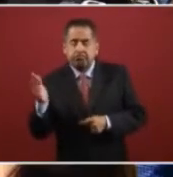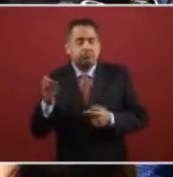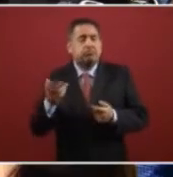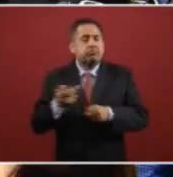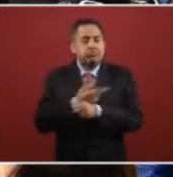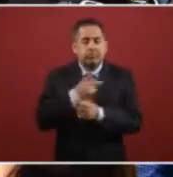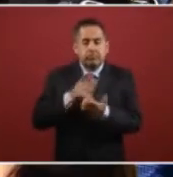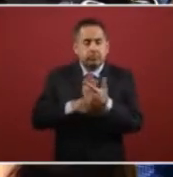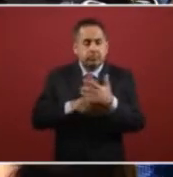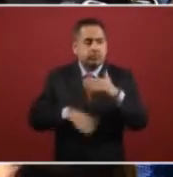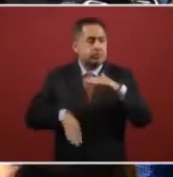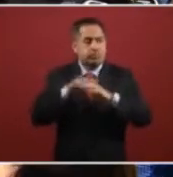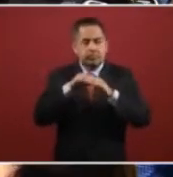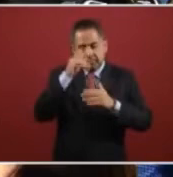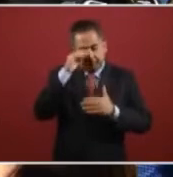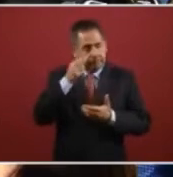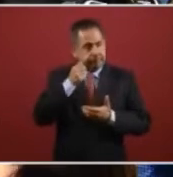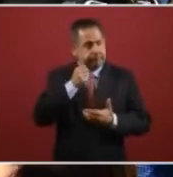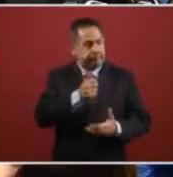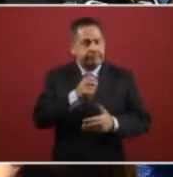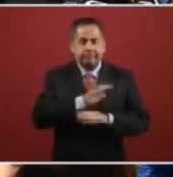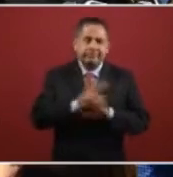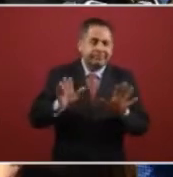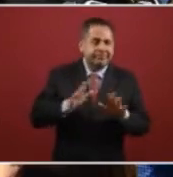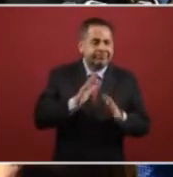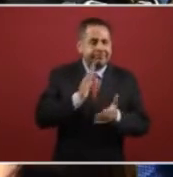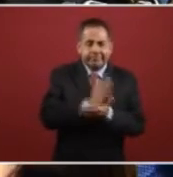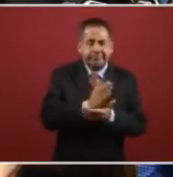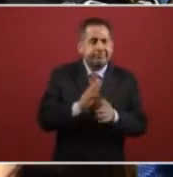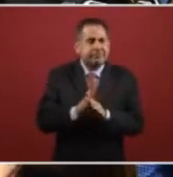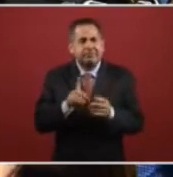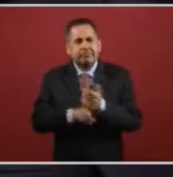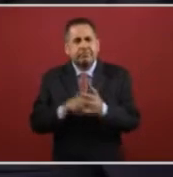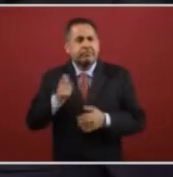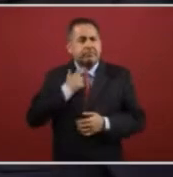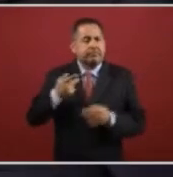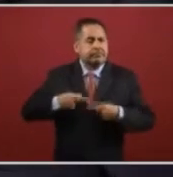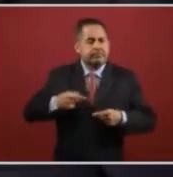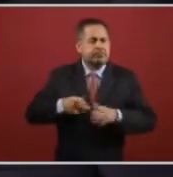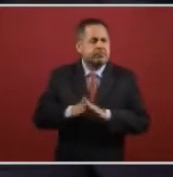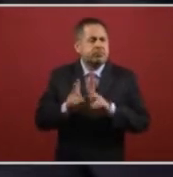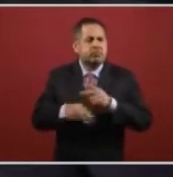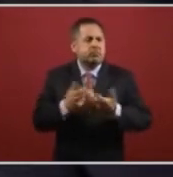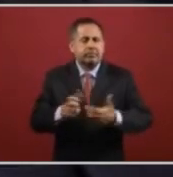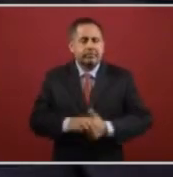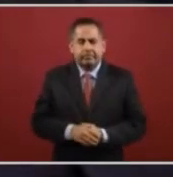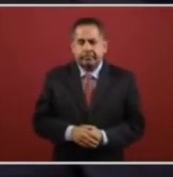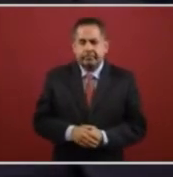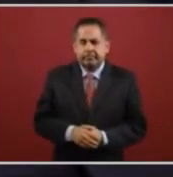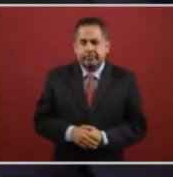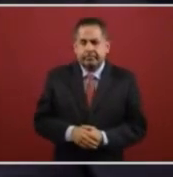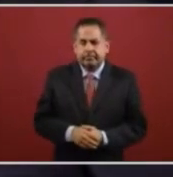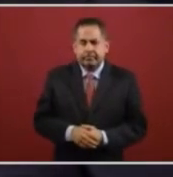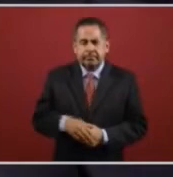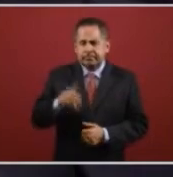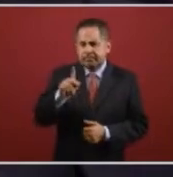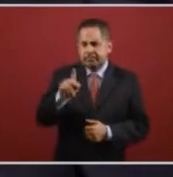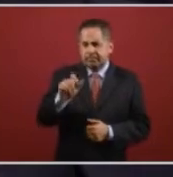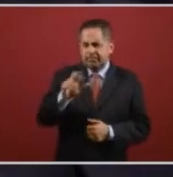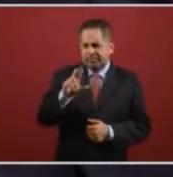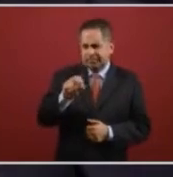go? And is there a ceiling so that the people won't be